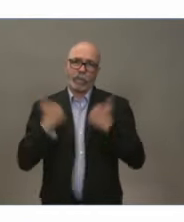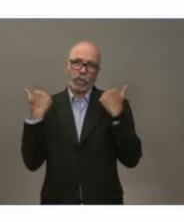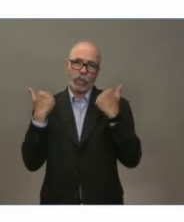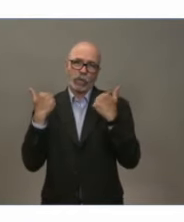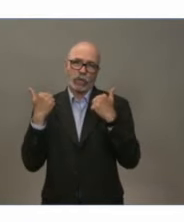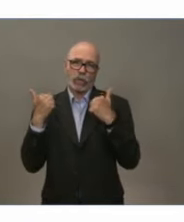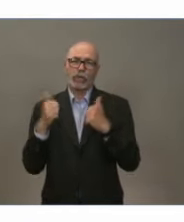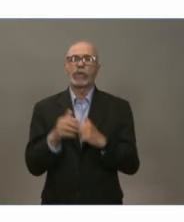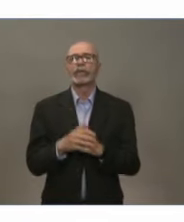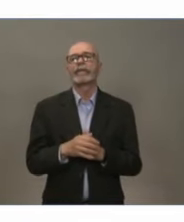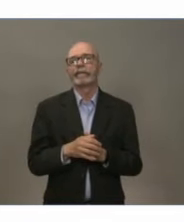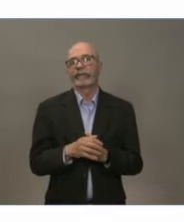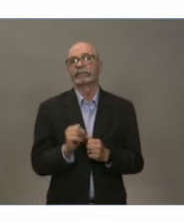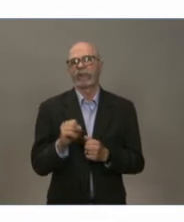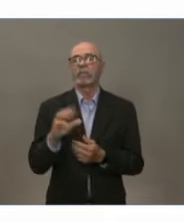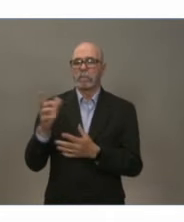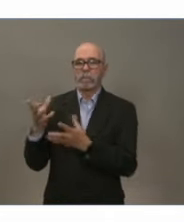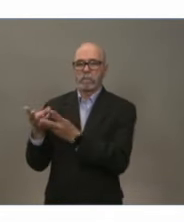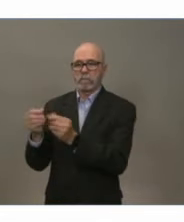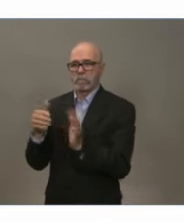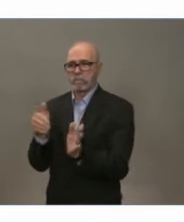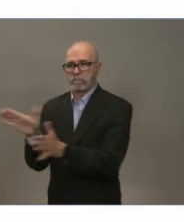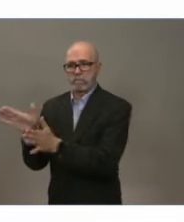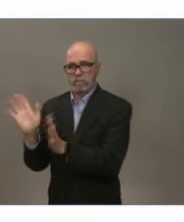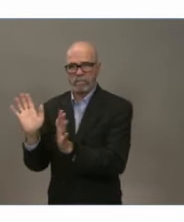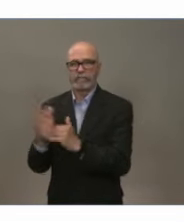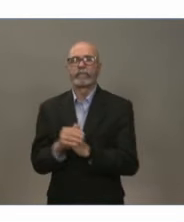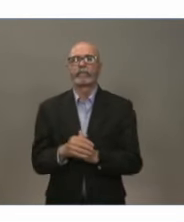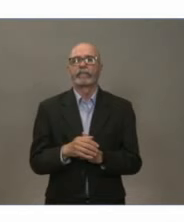COVID-19 infection resolved. We've had